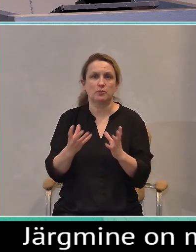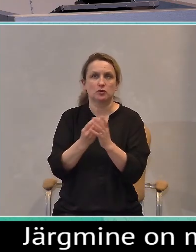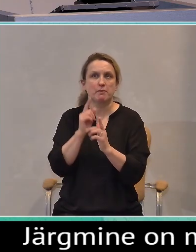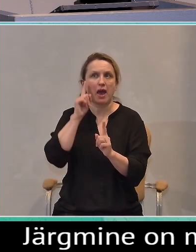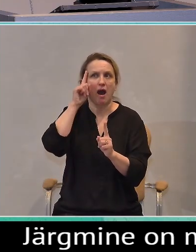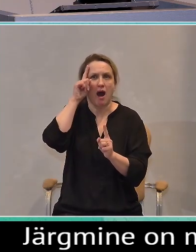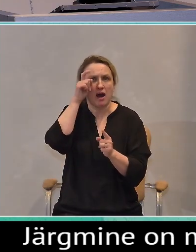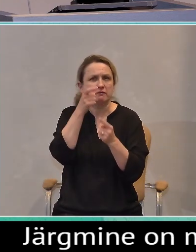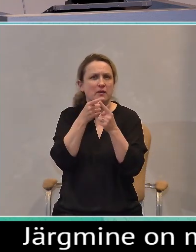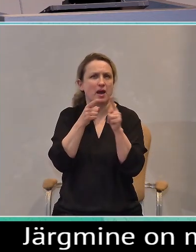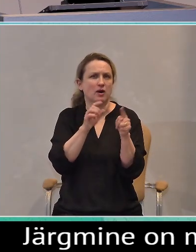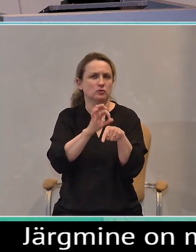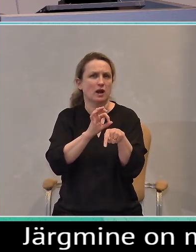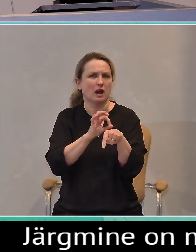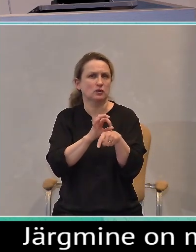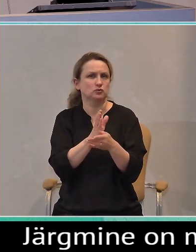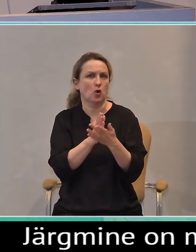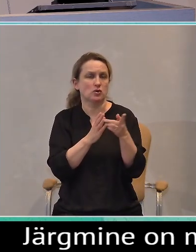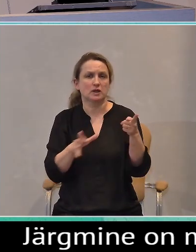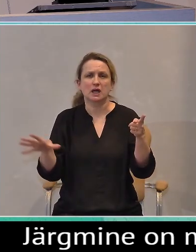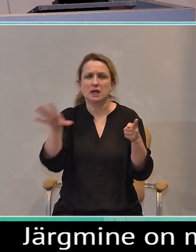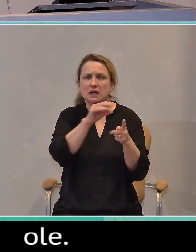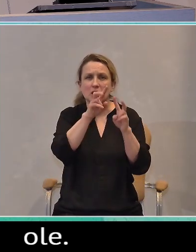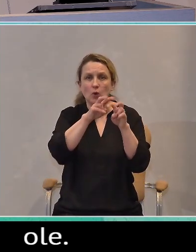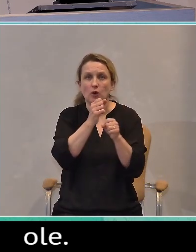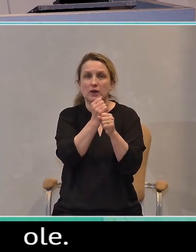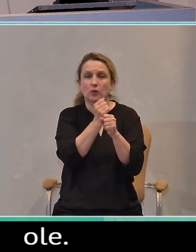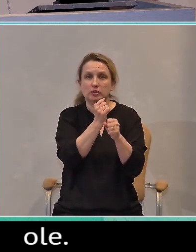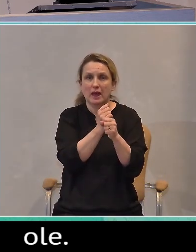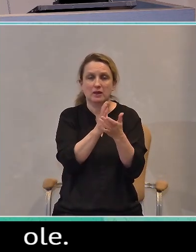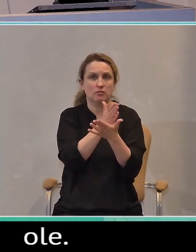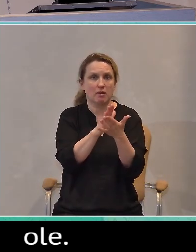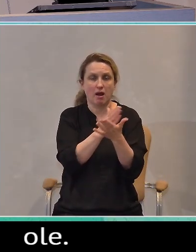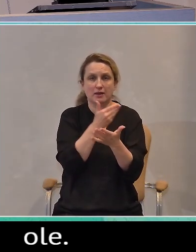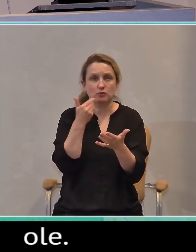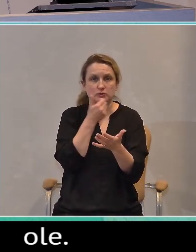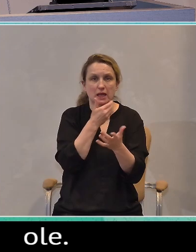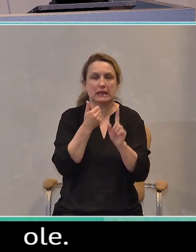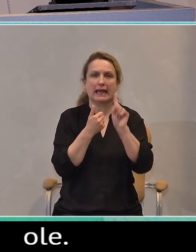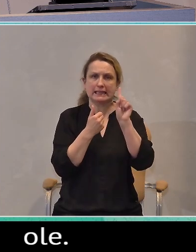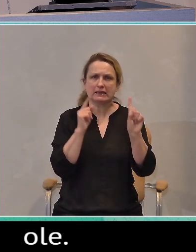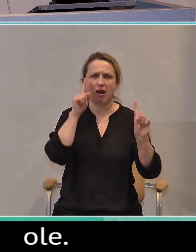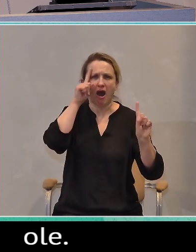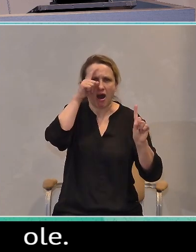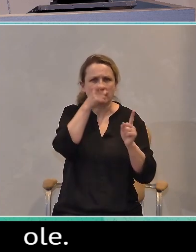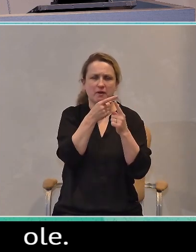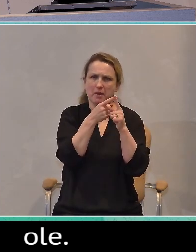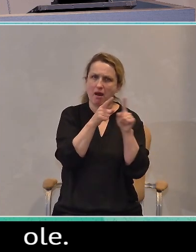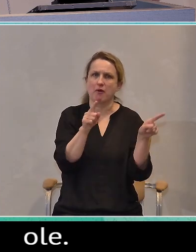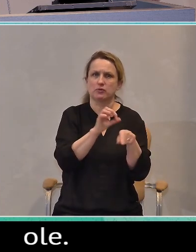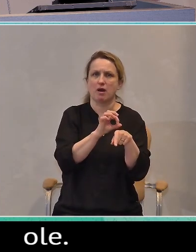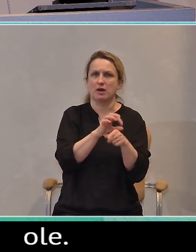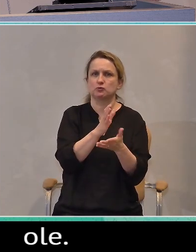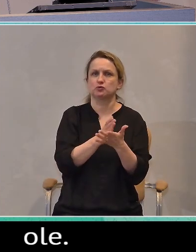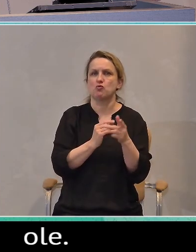on the EU level that if we collectively decide that a person has a rare disease, then